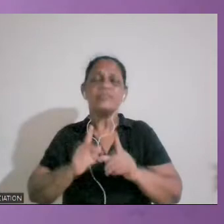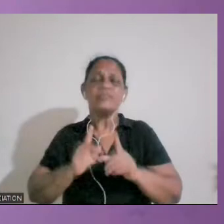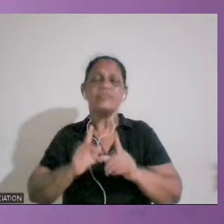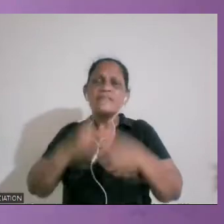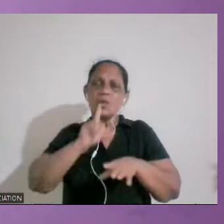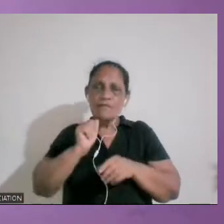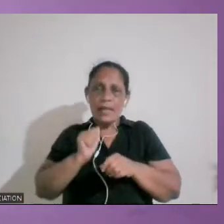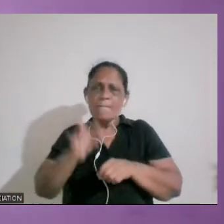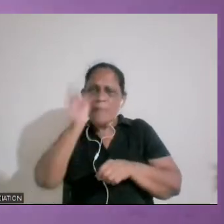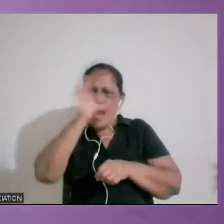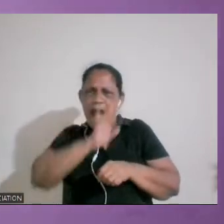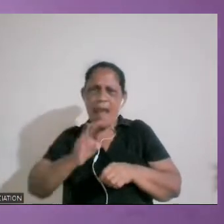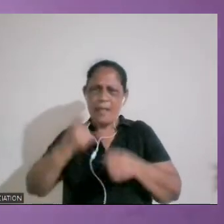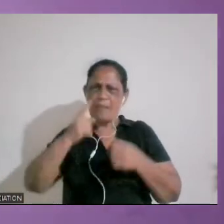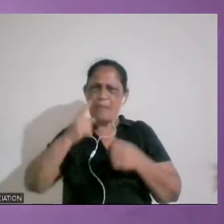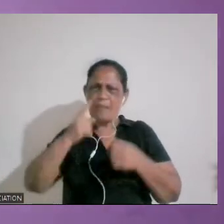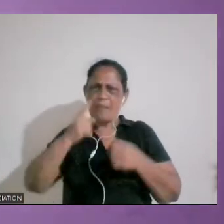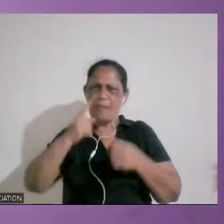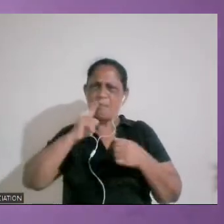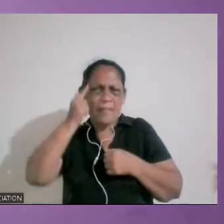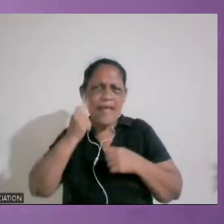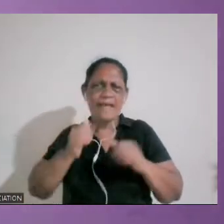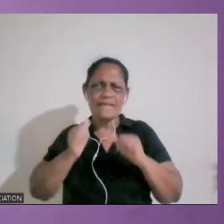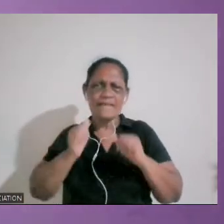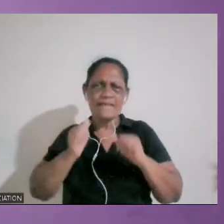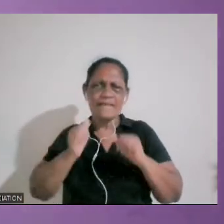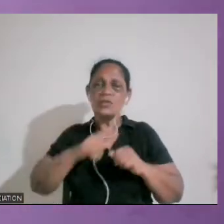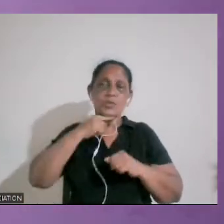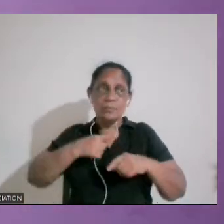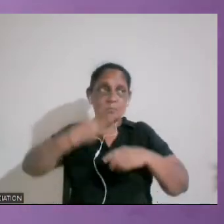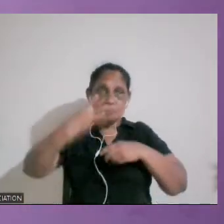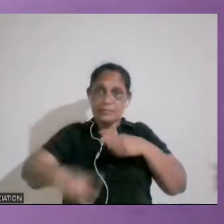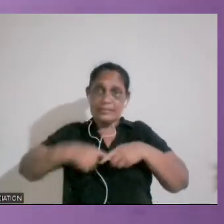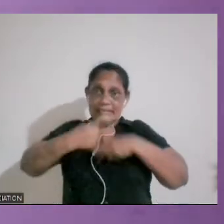out. The reason why it turns color is because when period blood is,